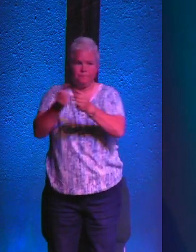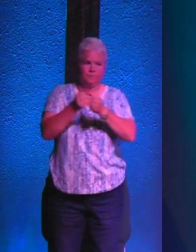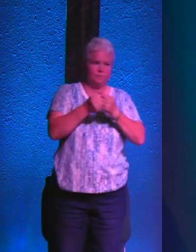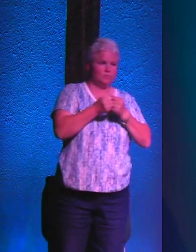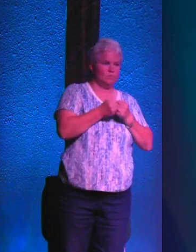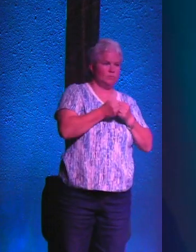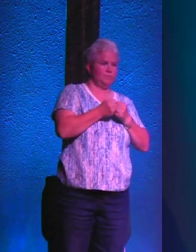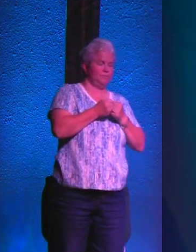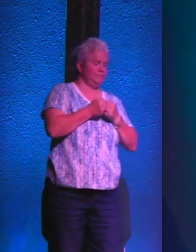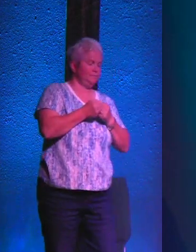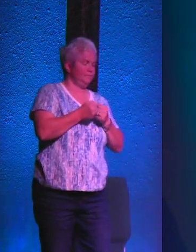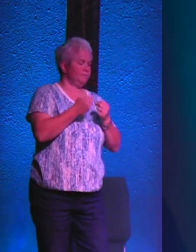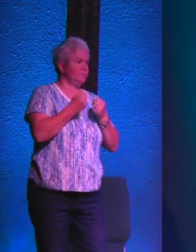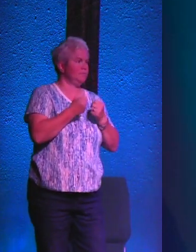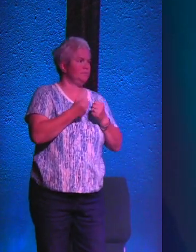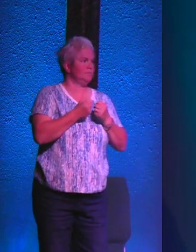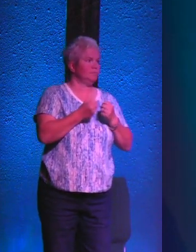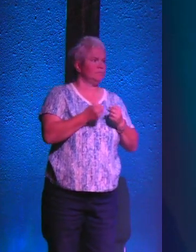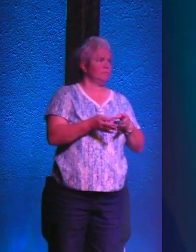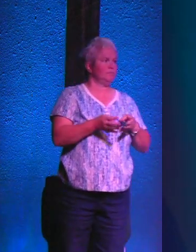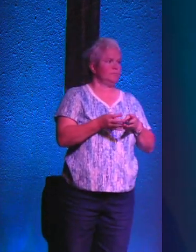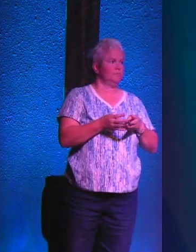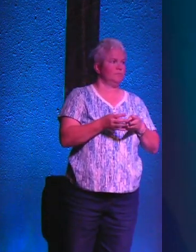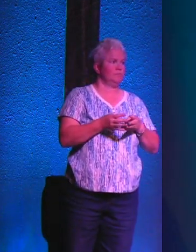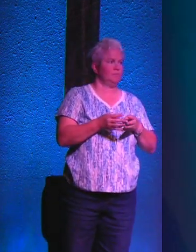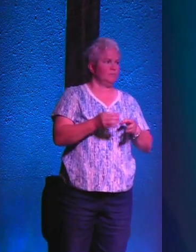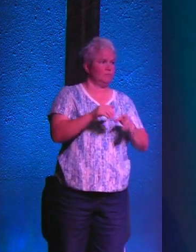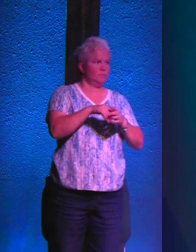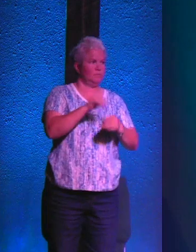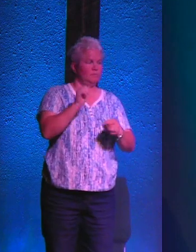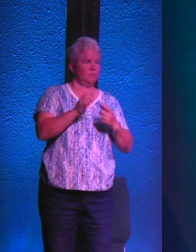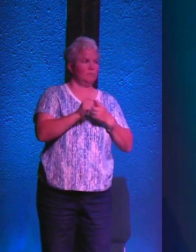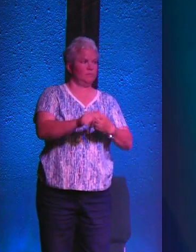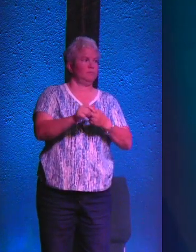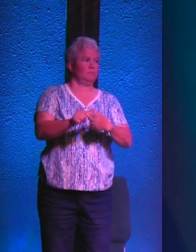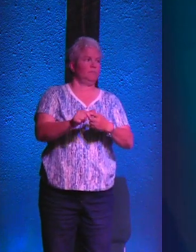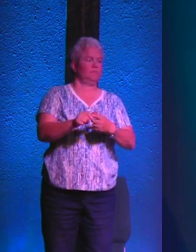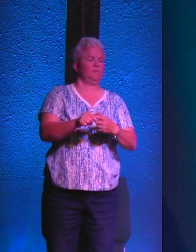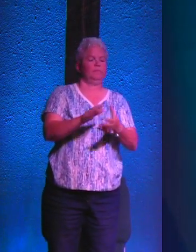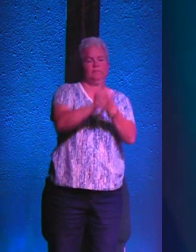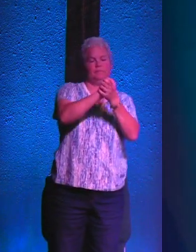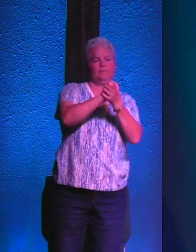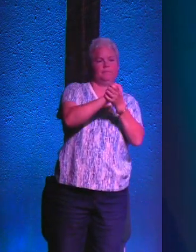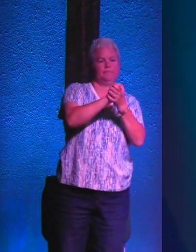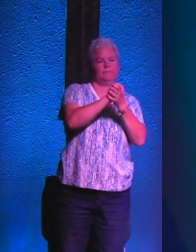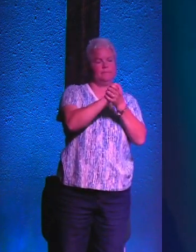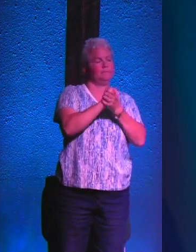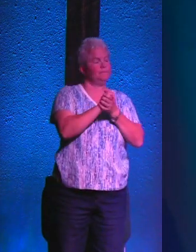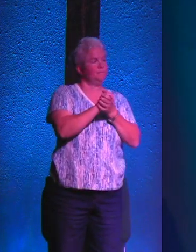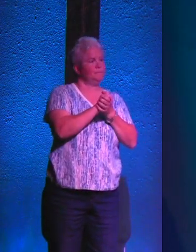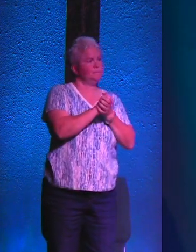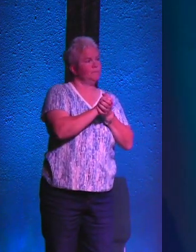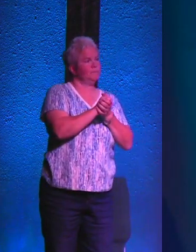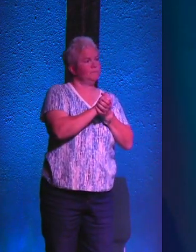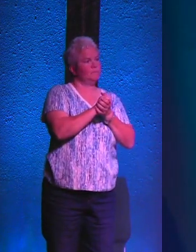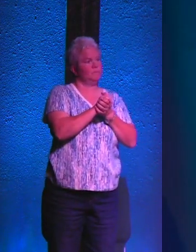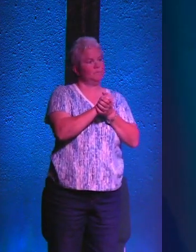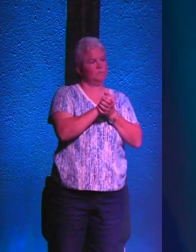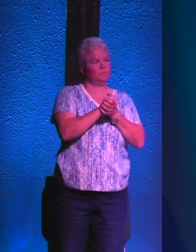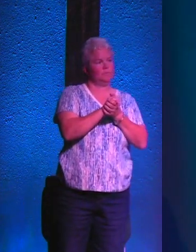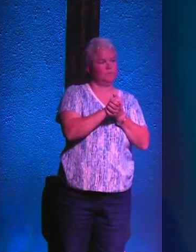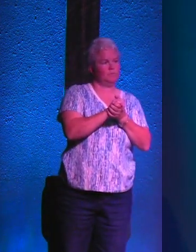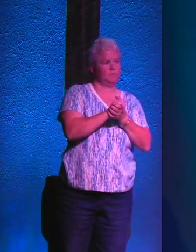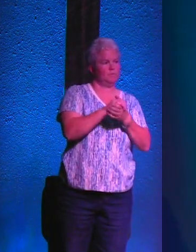Because he's going to lose every time because he ain't going to outrun you. He's going to let you catch him every single time. It's